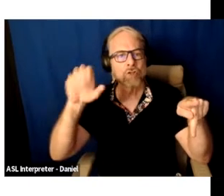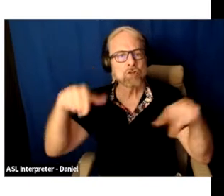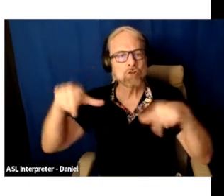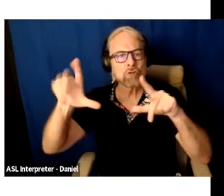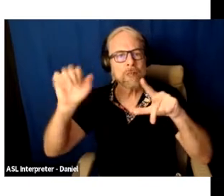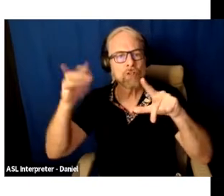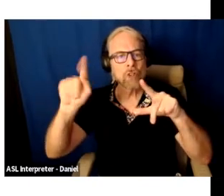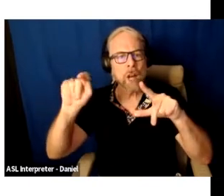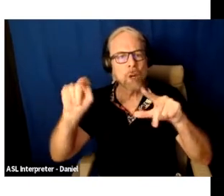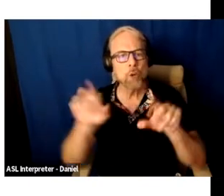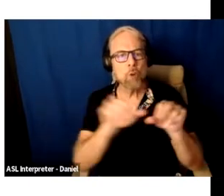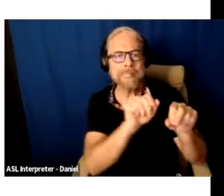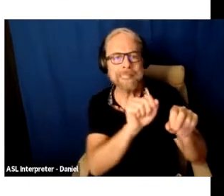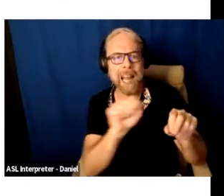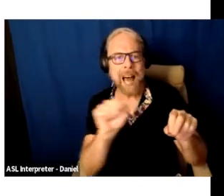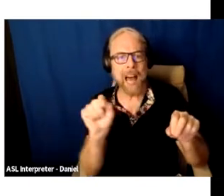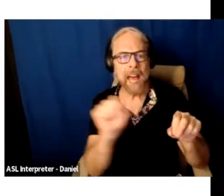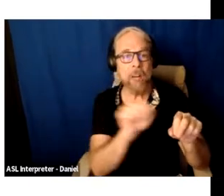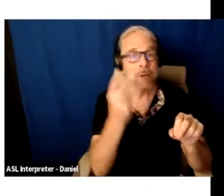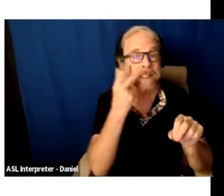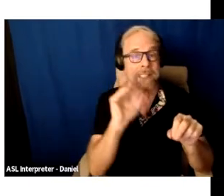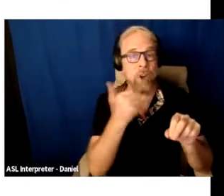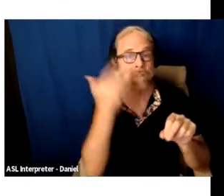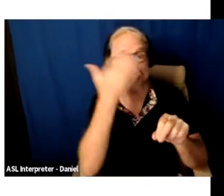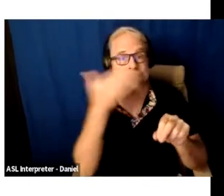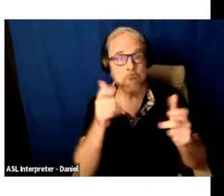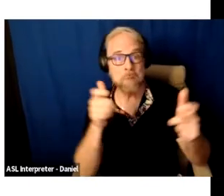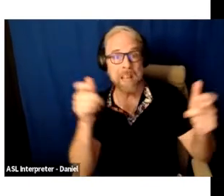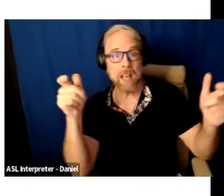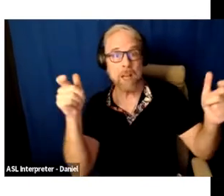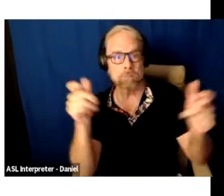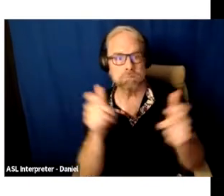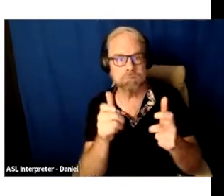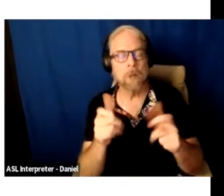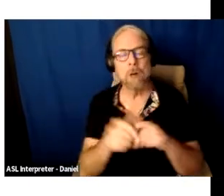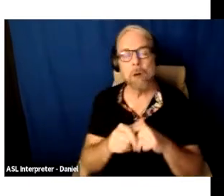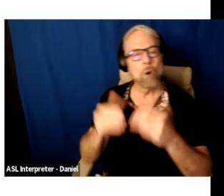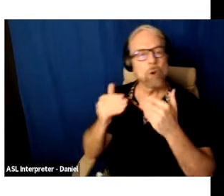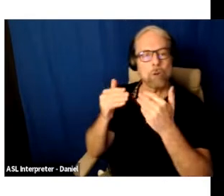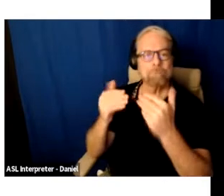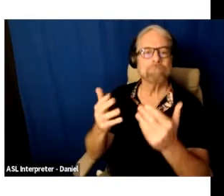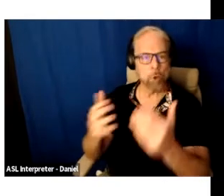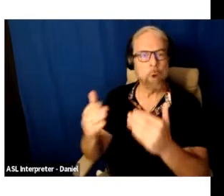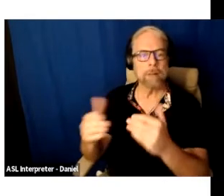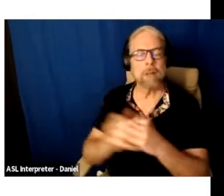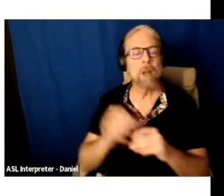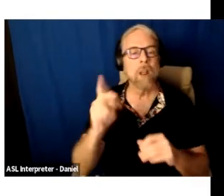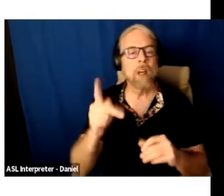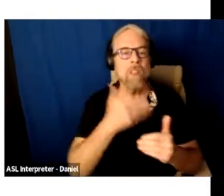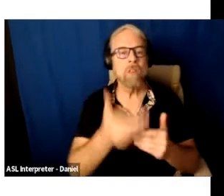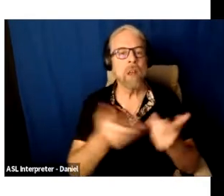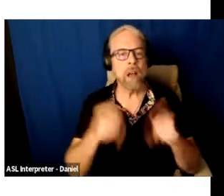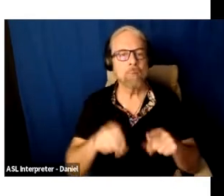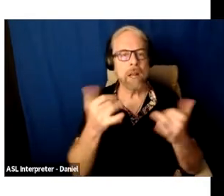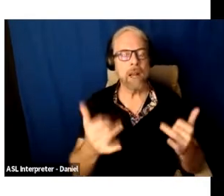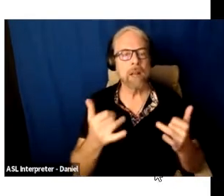left or the right. And that way you'll see our faces bigger if you wish. Go ahead, Krista. Okay, so the next thing that's going to happen here, Jen, is we're going to